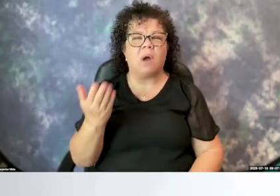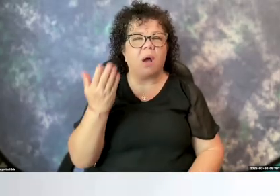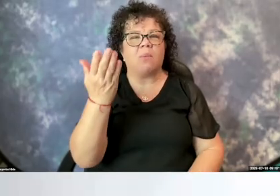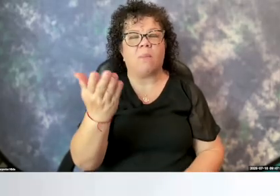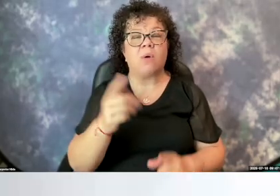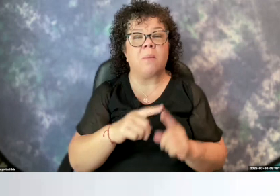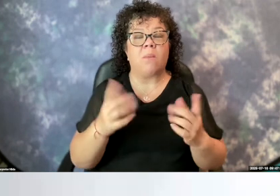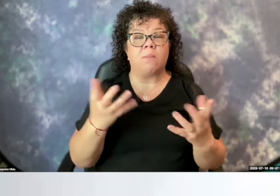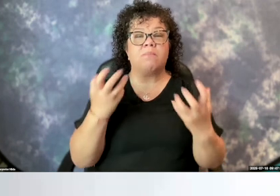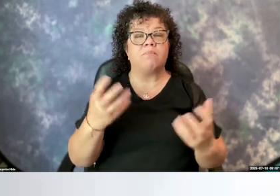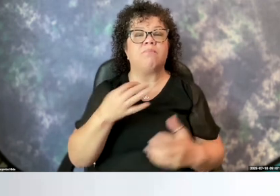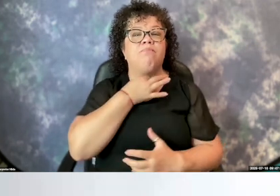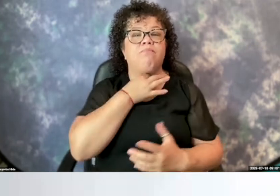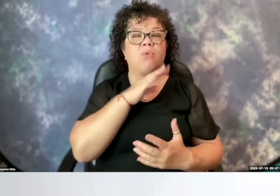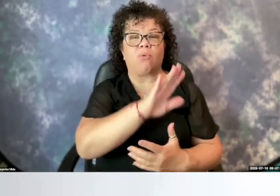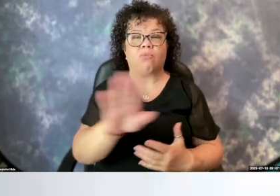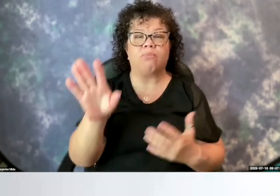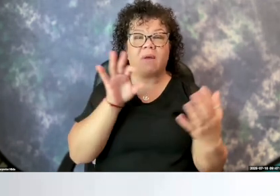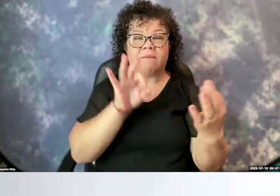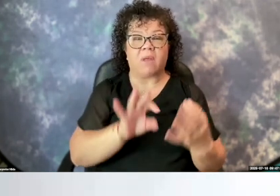We do want to hear feedback as to how